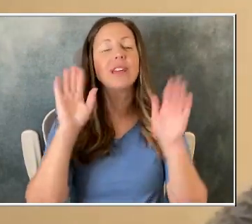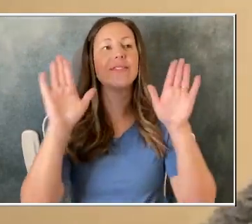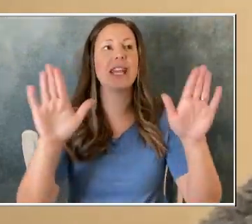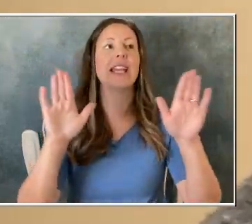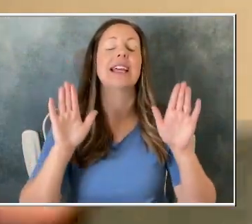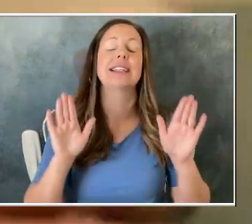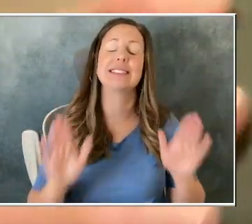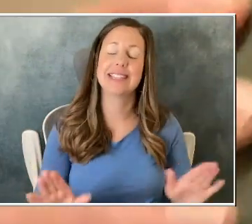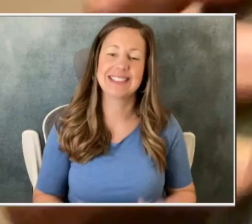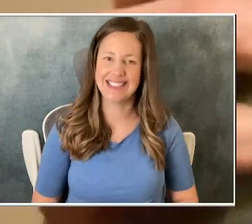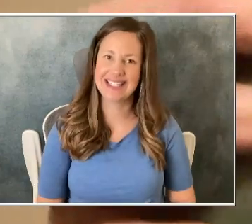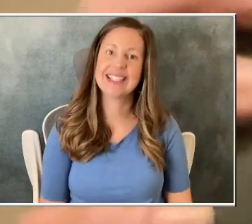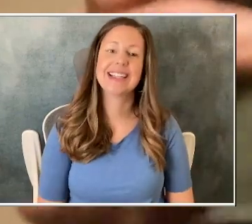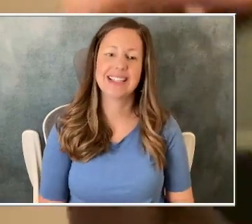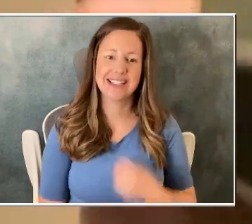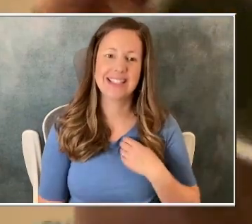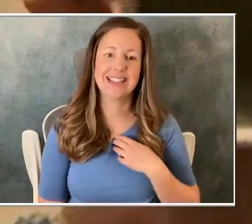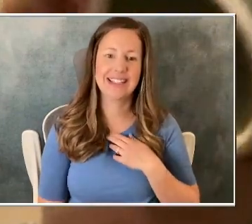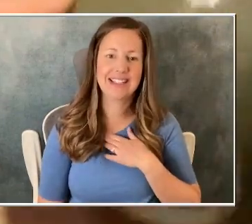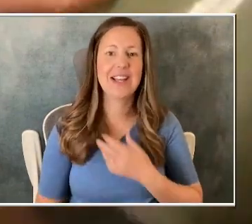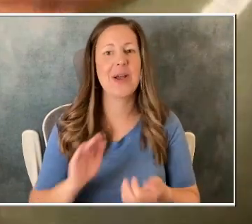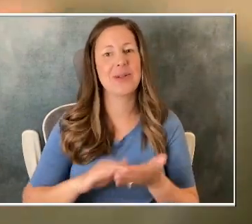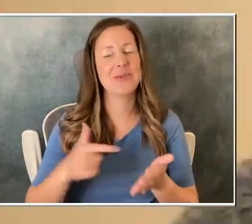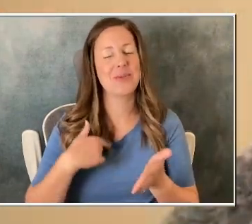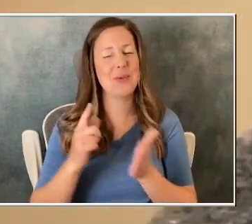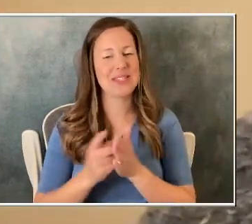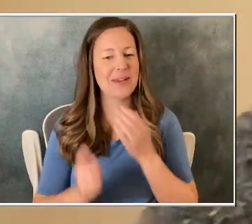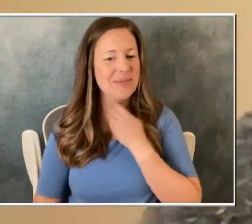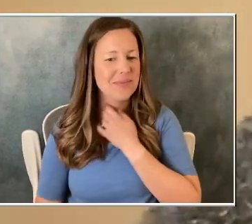fantastic. Excuse me one second.